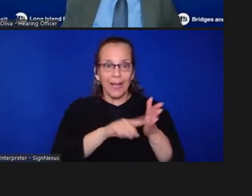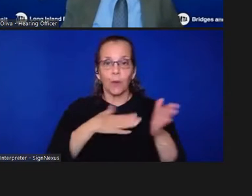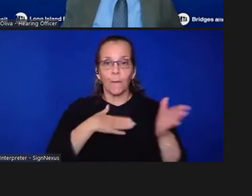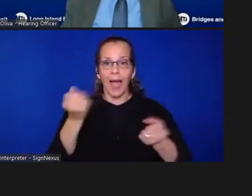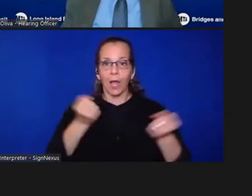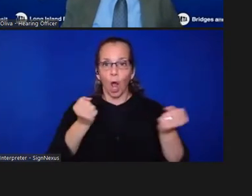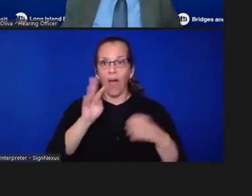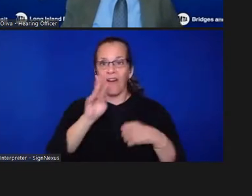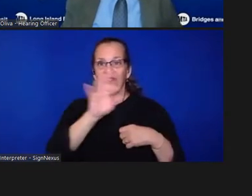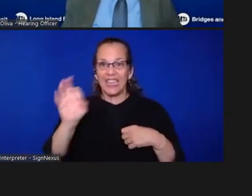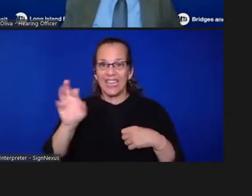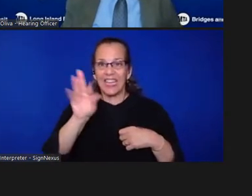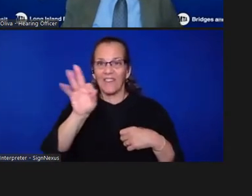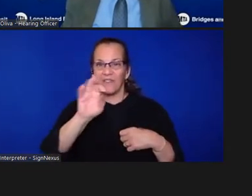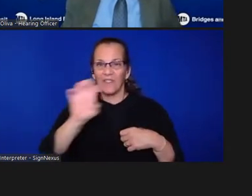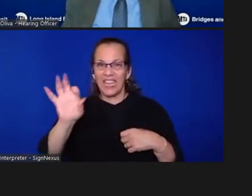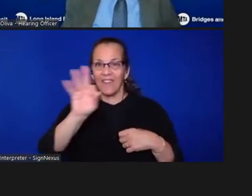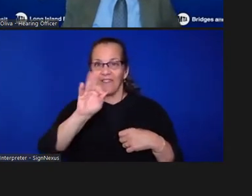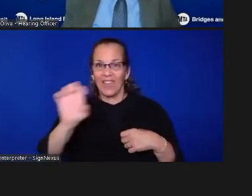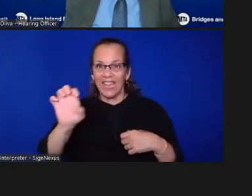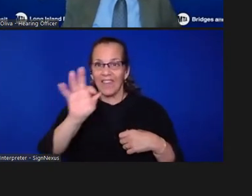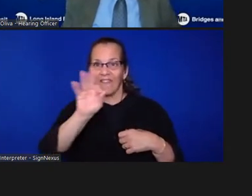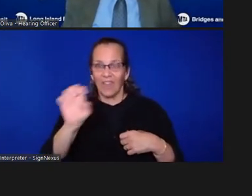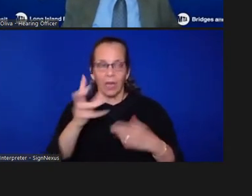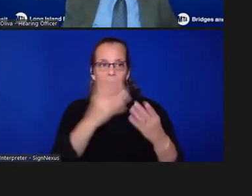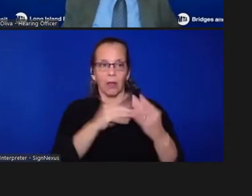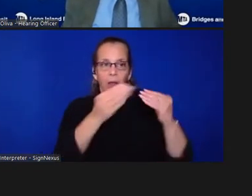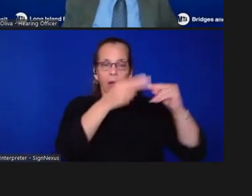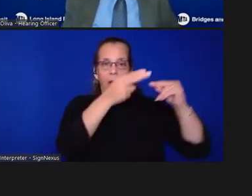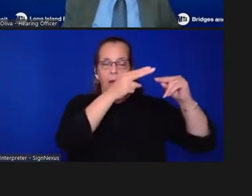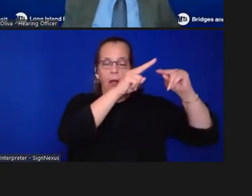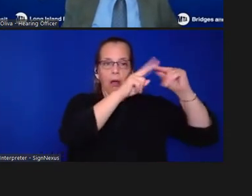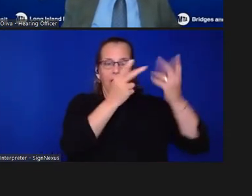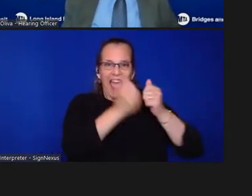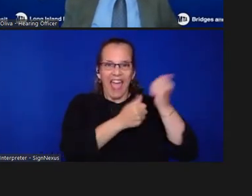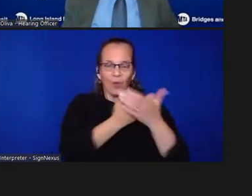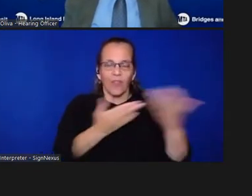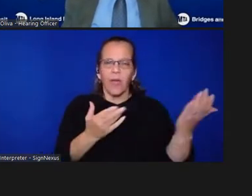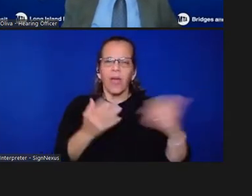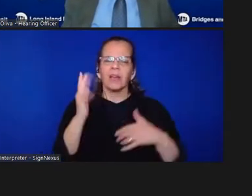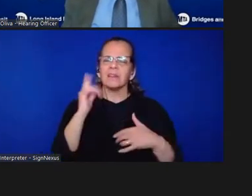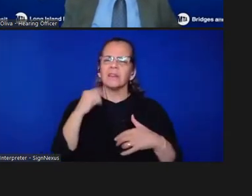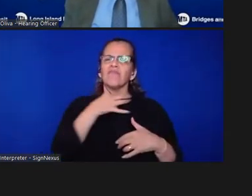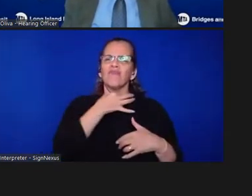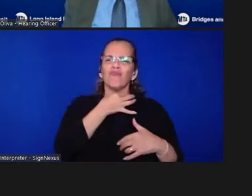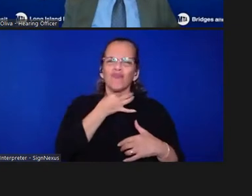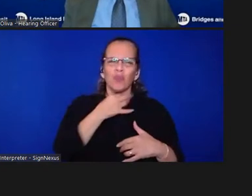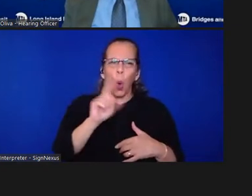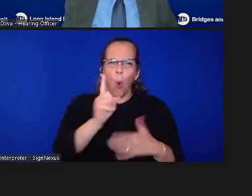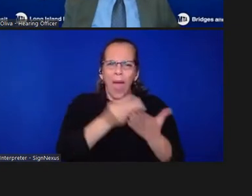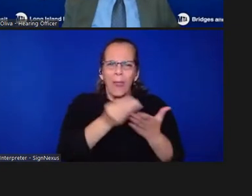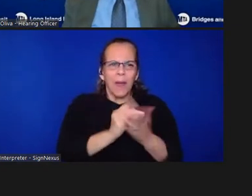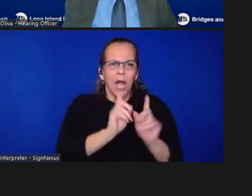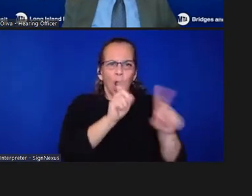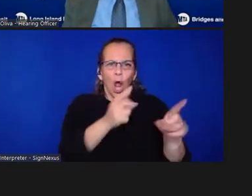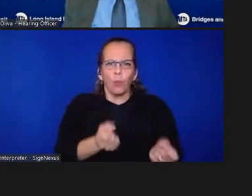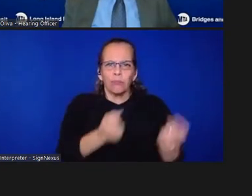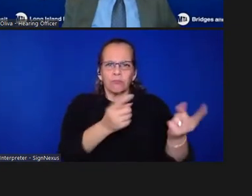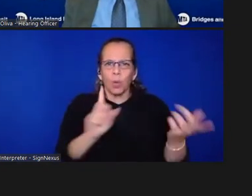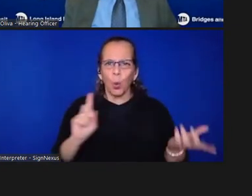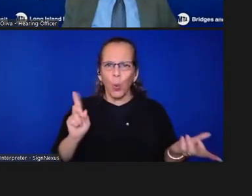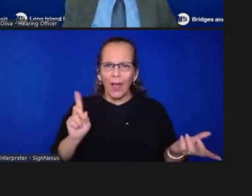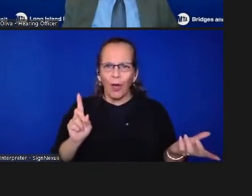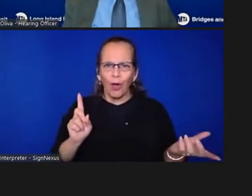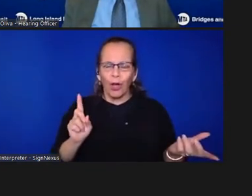no different I'd like to know where all the money is going all the people that you have riding your trains entering the Midtown Tunnel